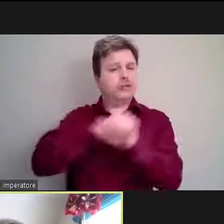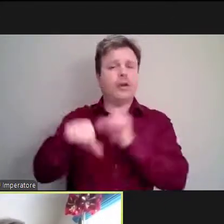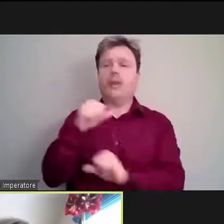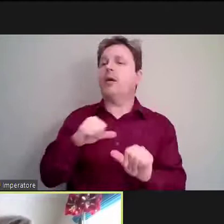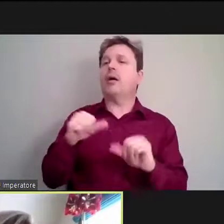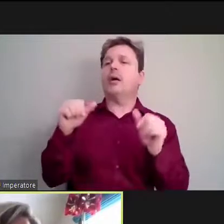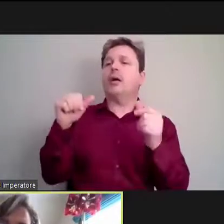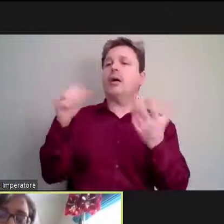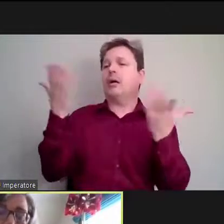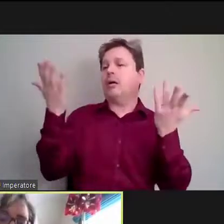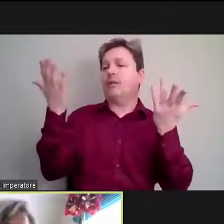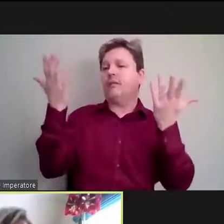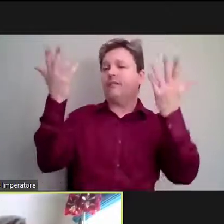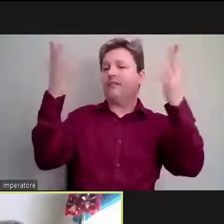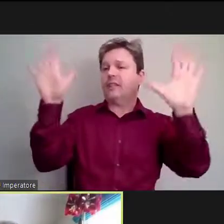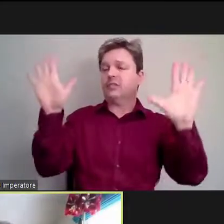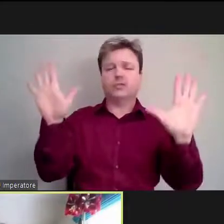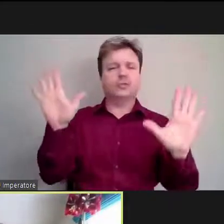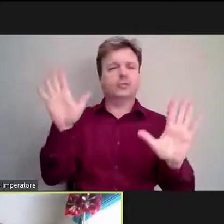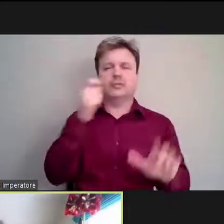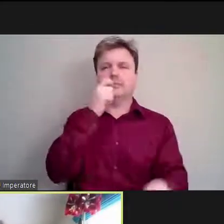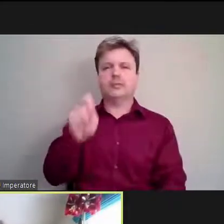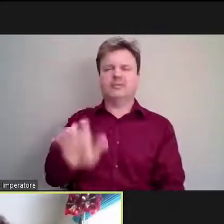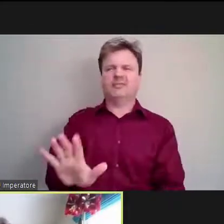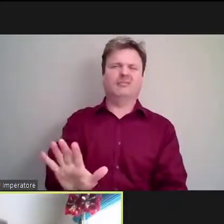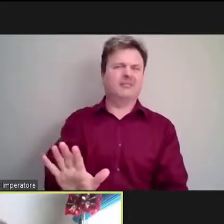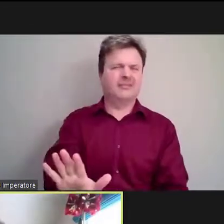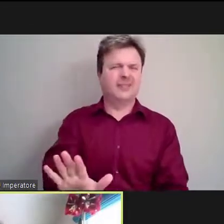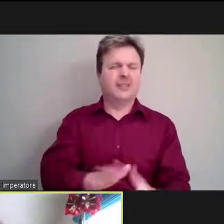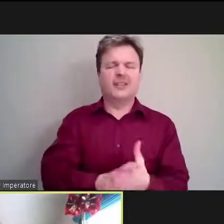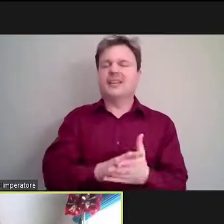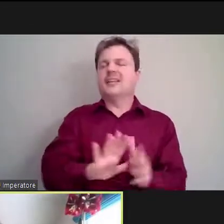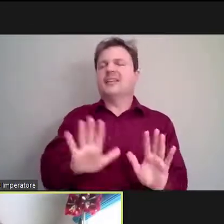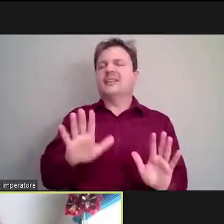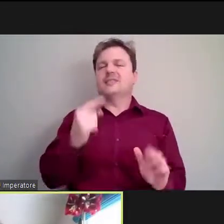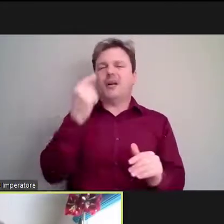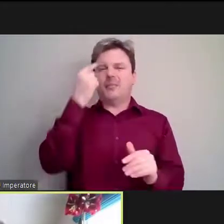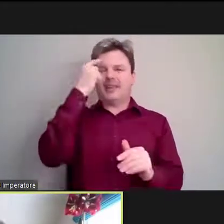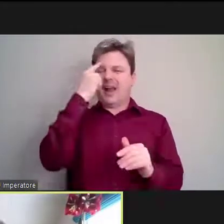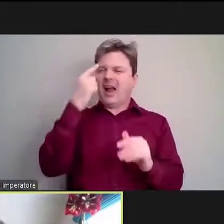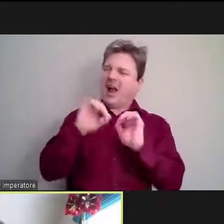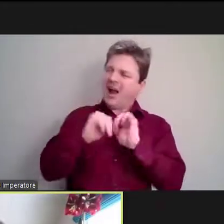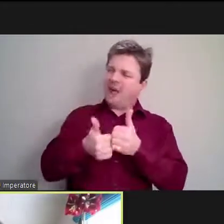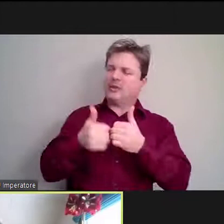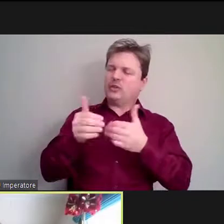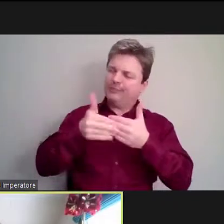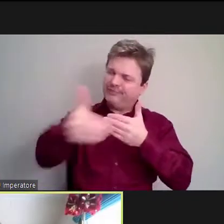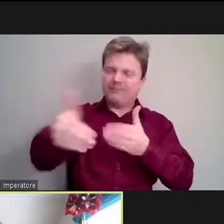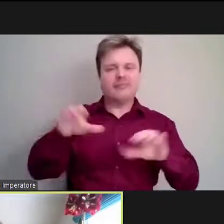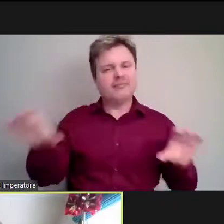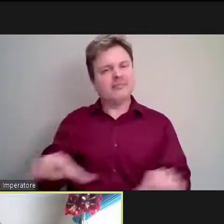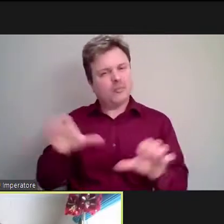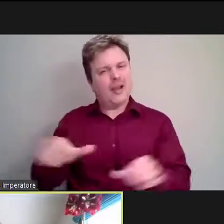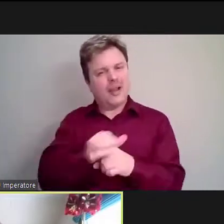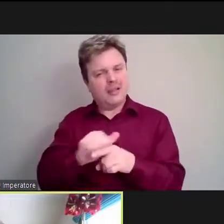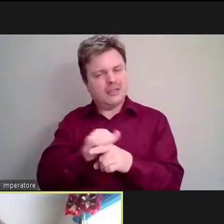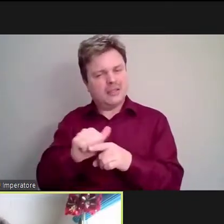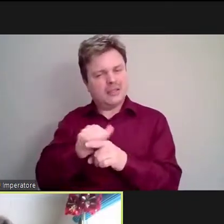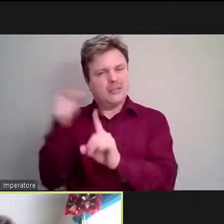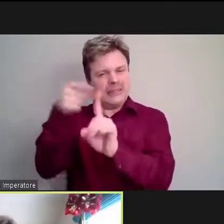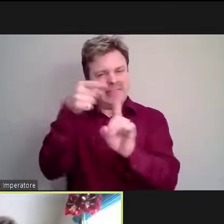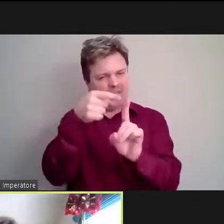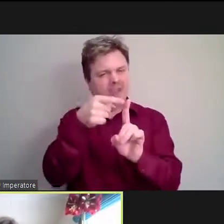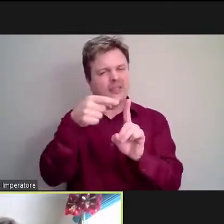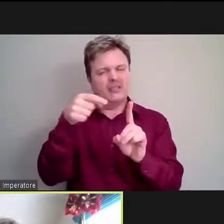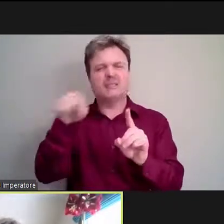So I've gotten really preoccupied with the question of, well, how is that practiced in specific locations? And so that's what I want to launch